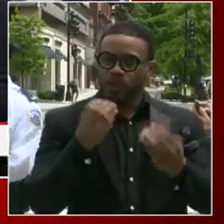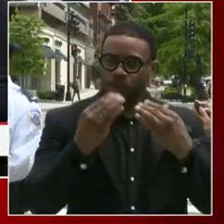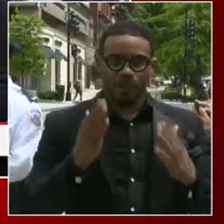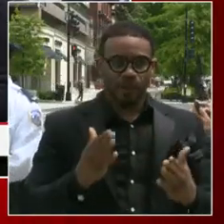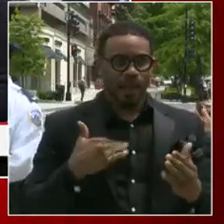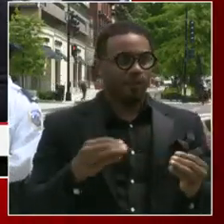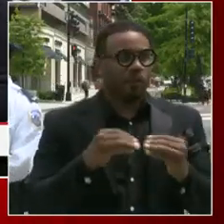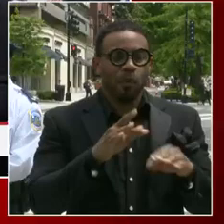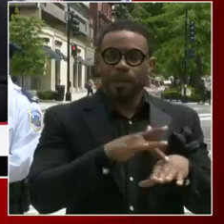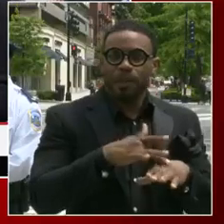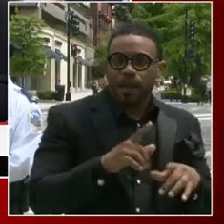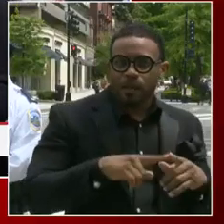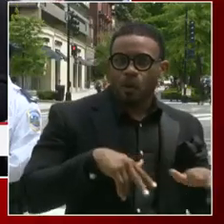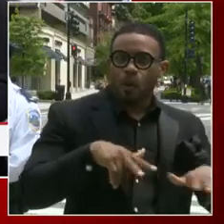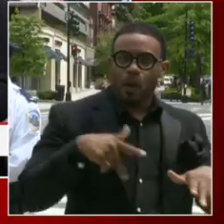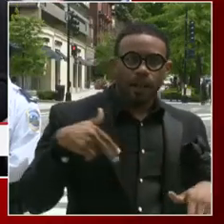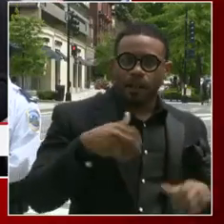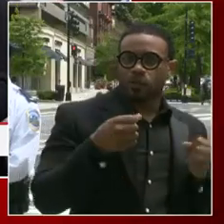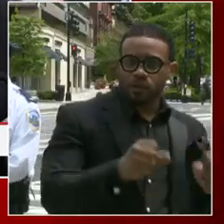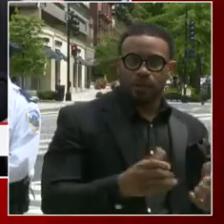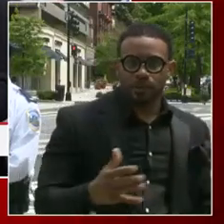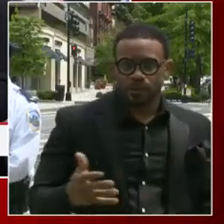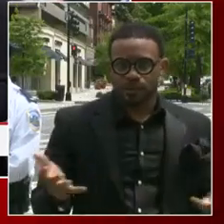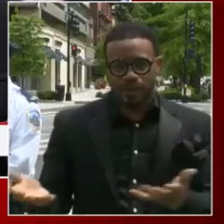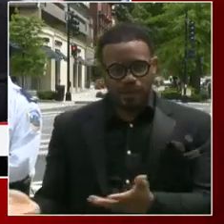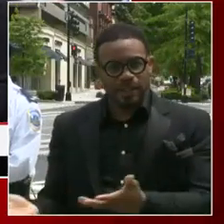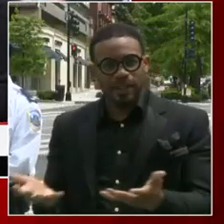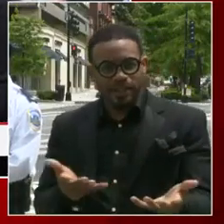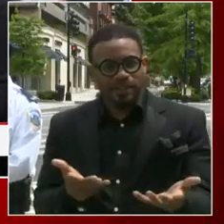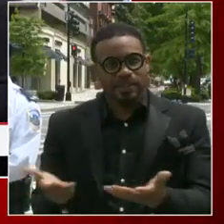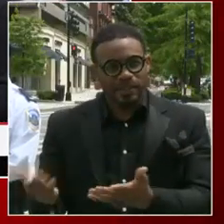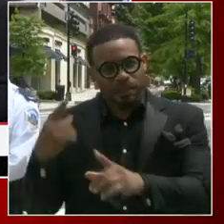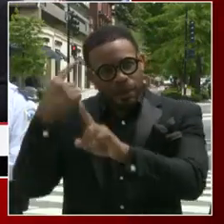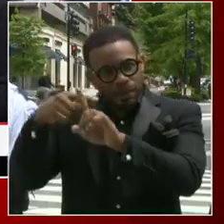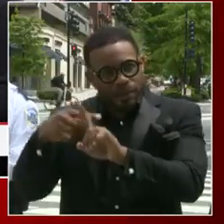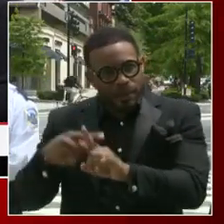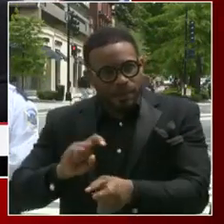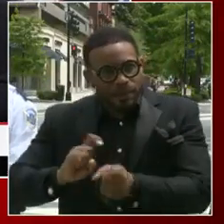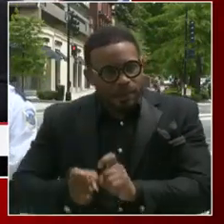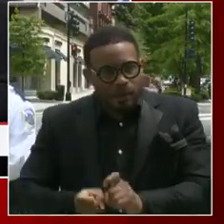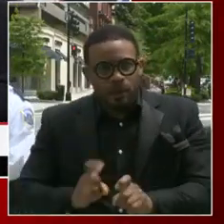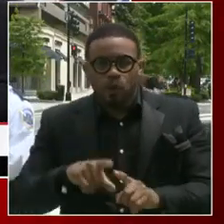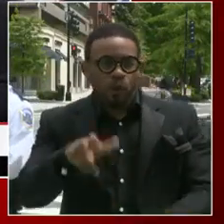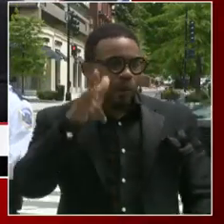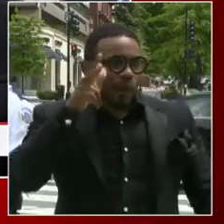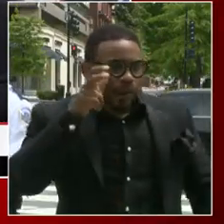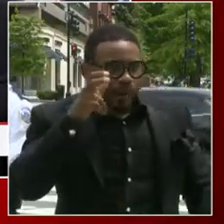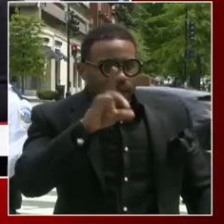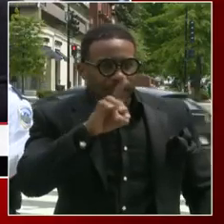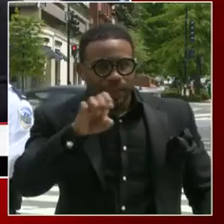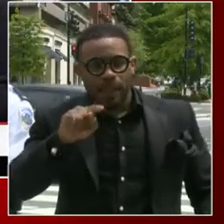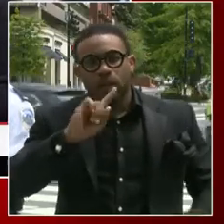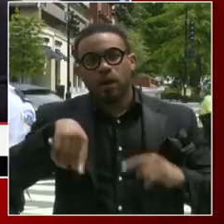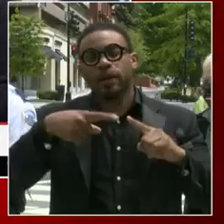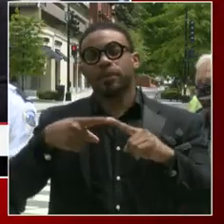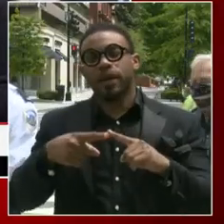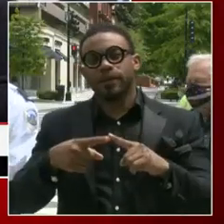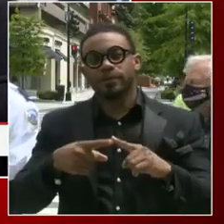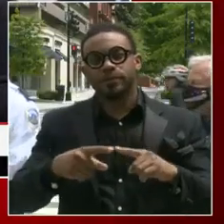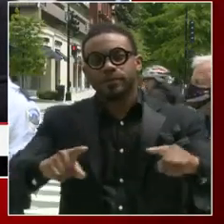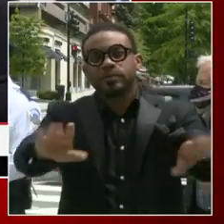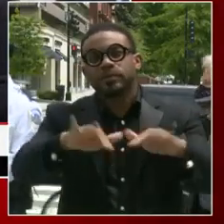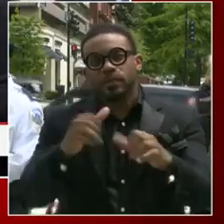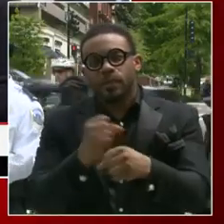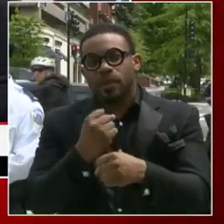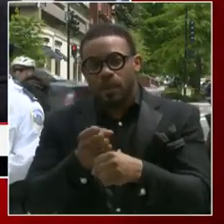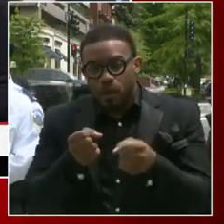or having more space to walk down the street. So those are some of the changes when you hear DDOT talking about how